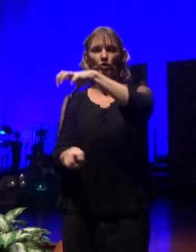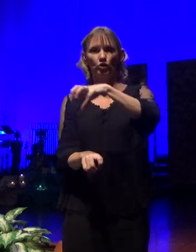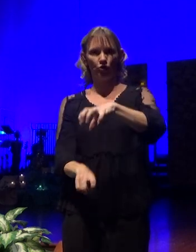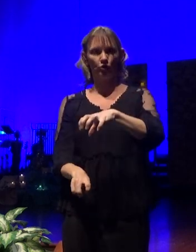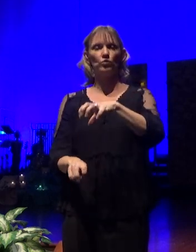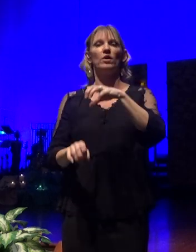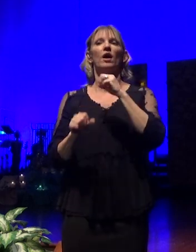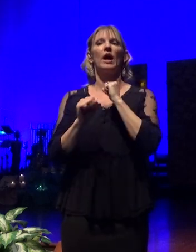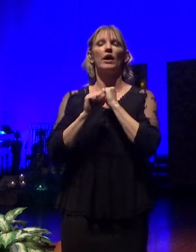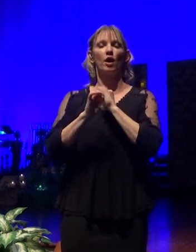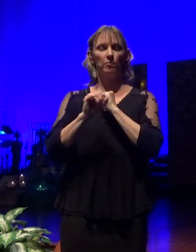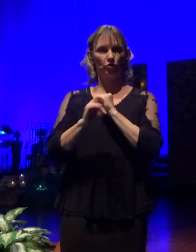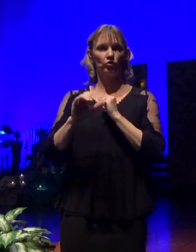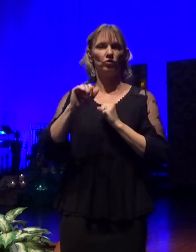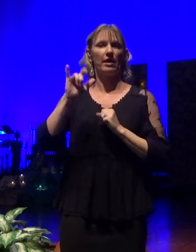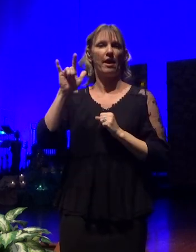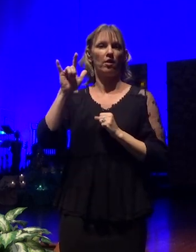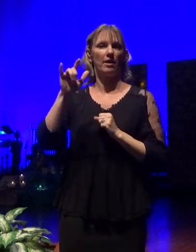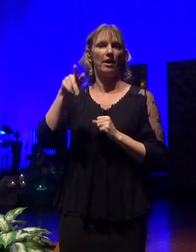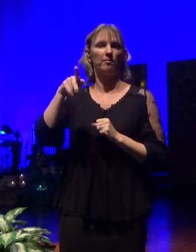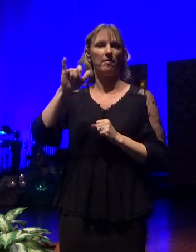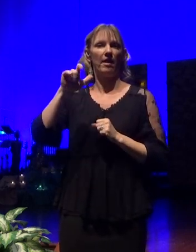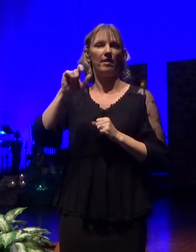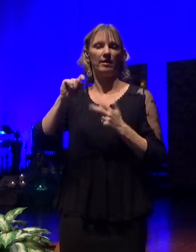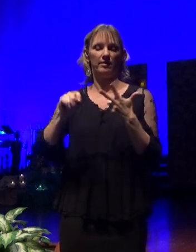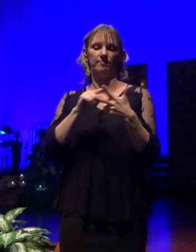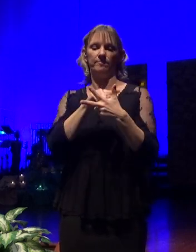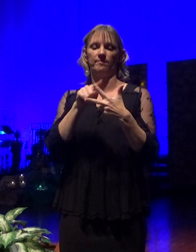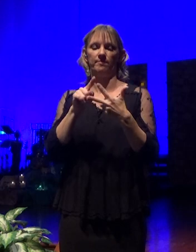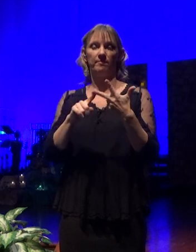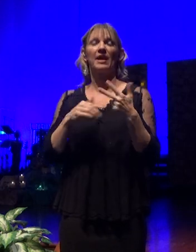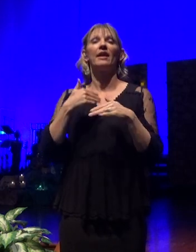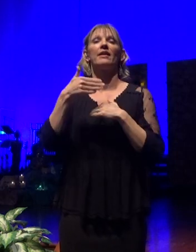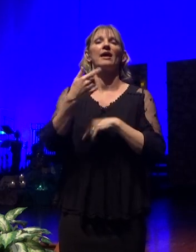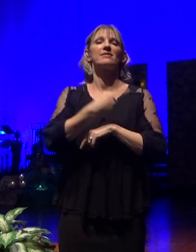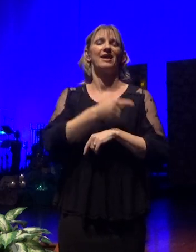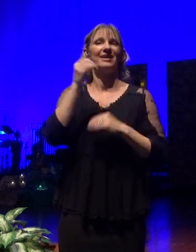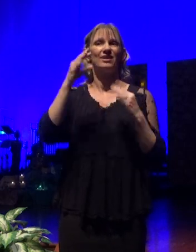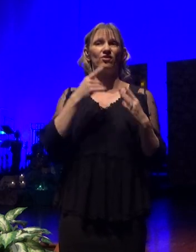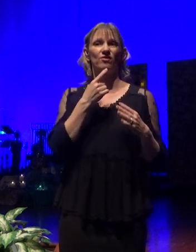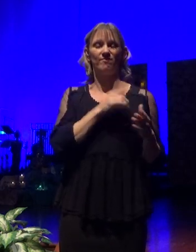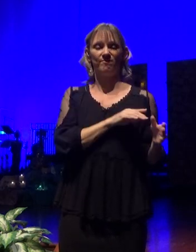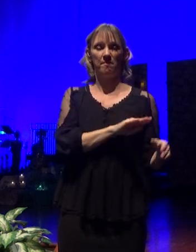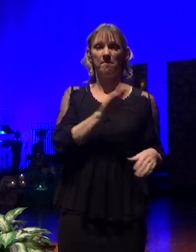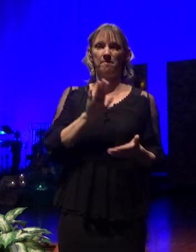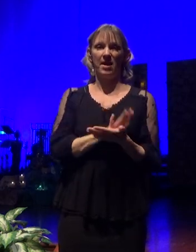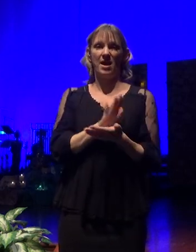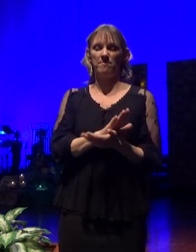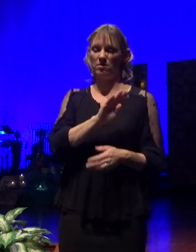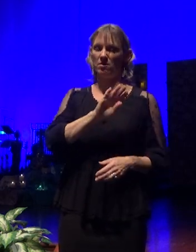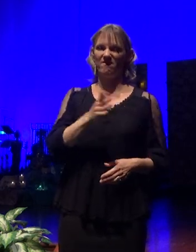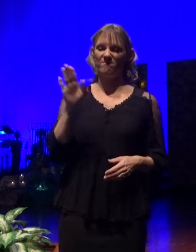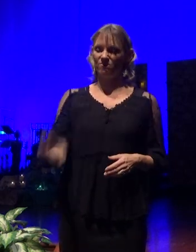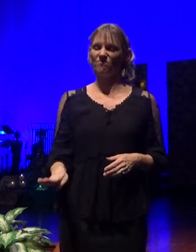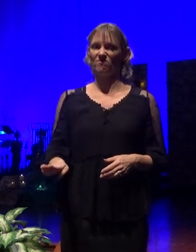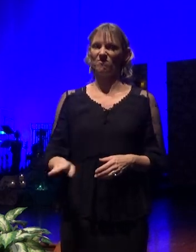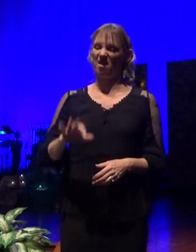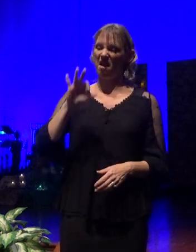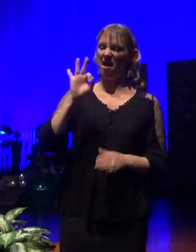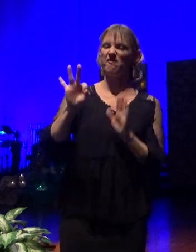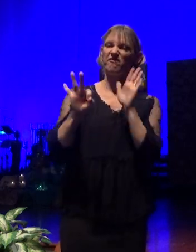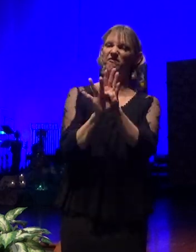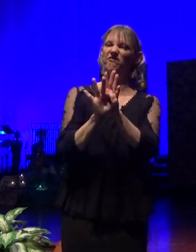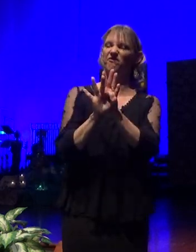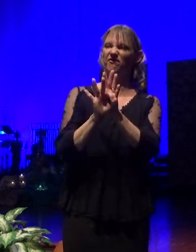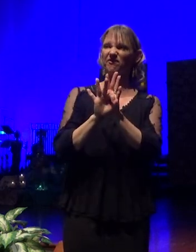commercial airline pilot. She turned it in, and the next day her teacher came and put the paper down, face down on her desk with a big old F on it,